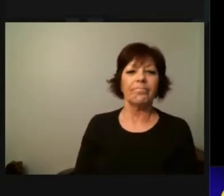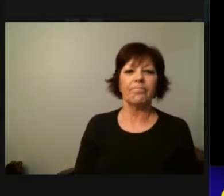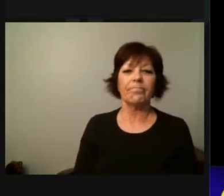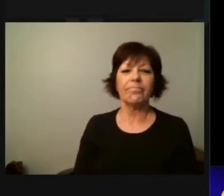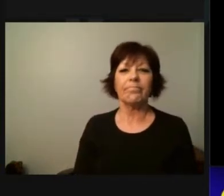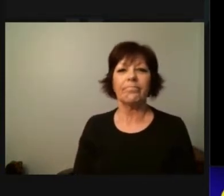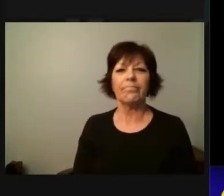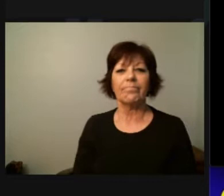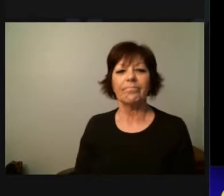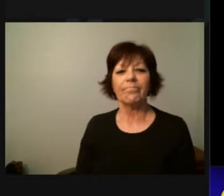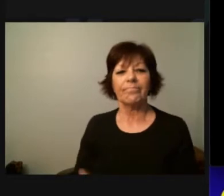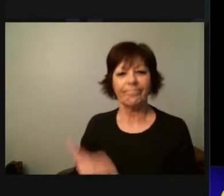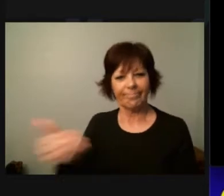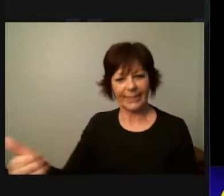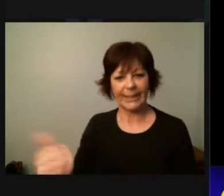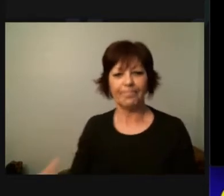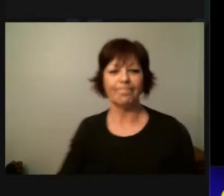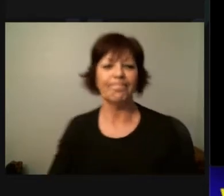Next slide, please.